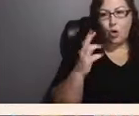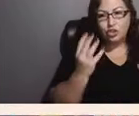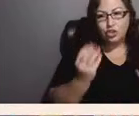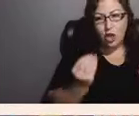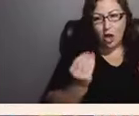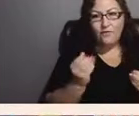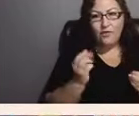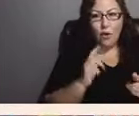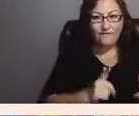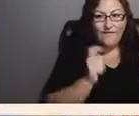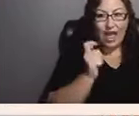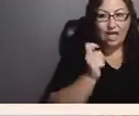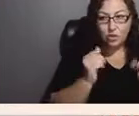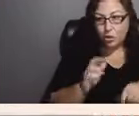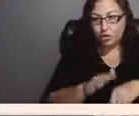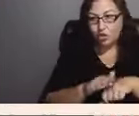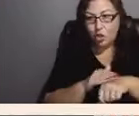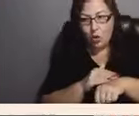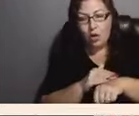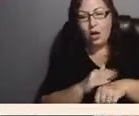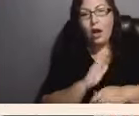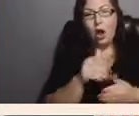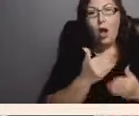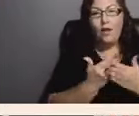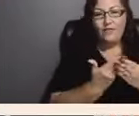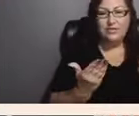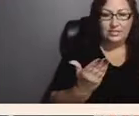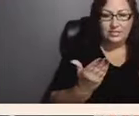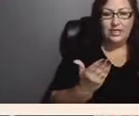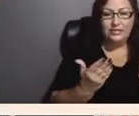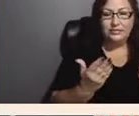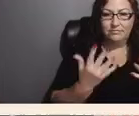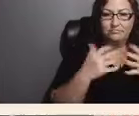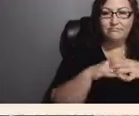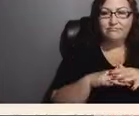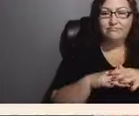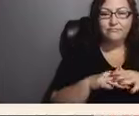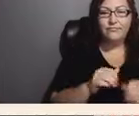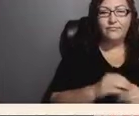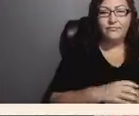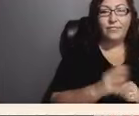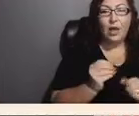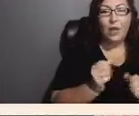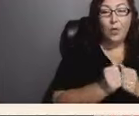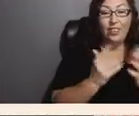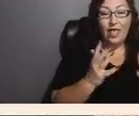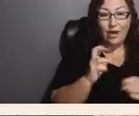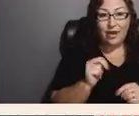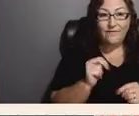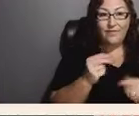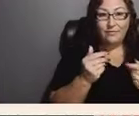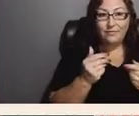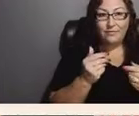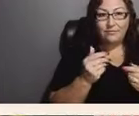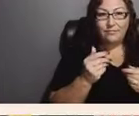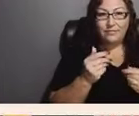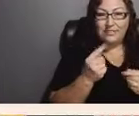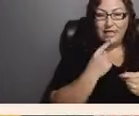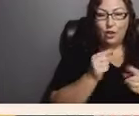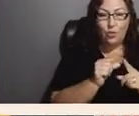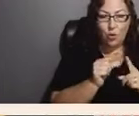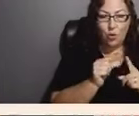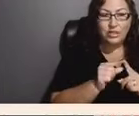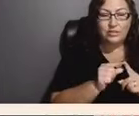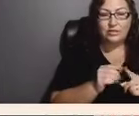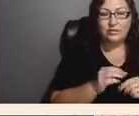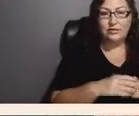slower. All of these things come into play, and without even using words, it gives them a sense